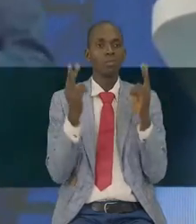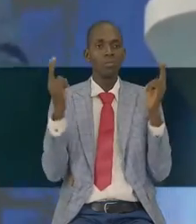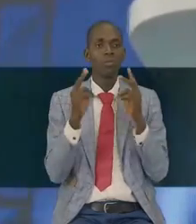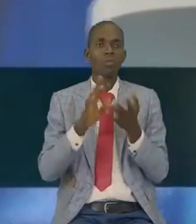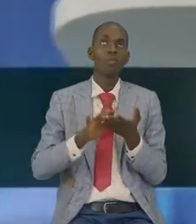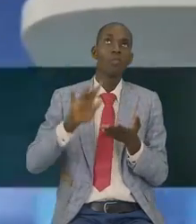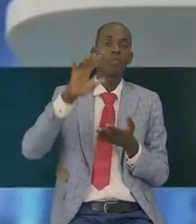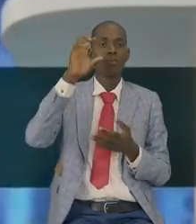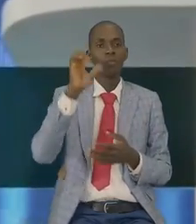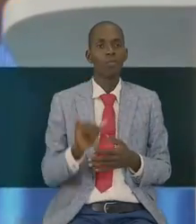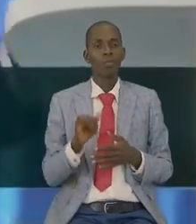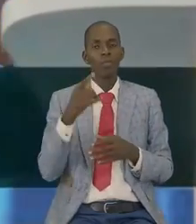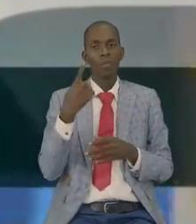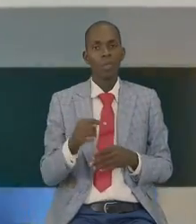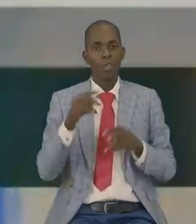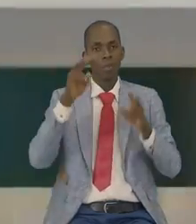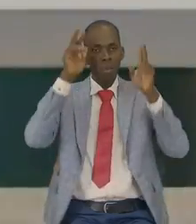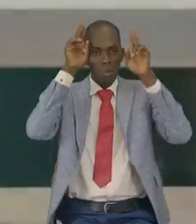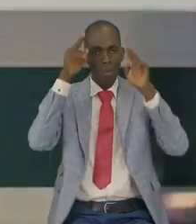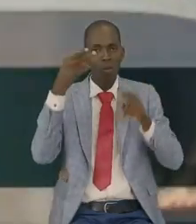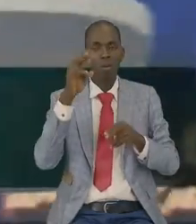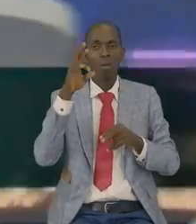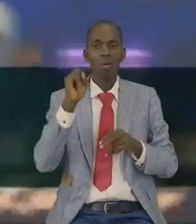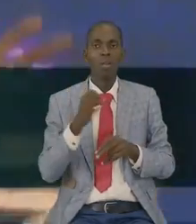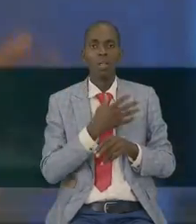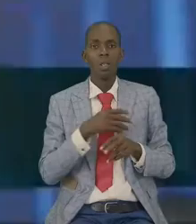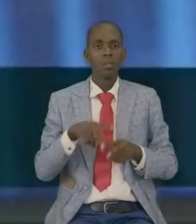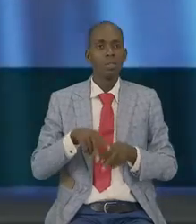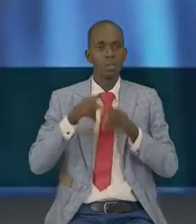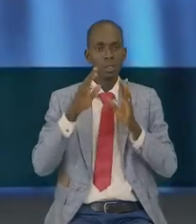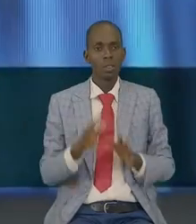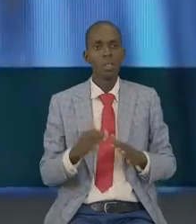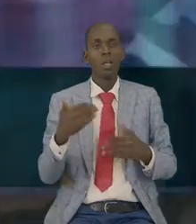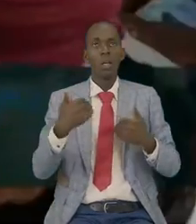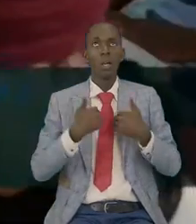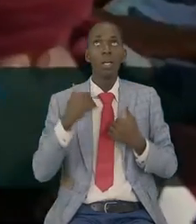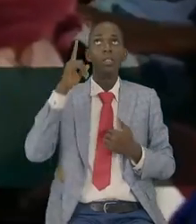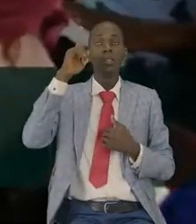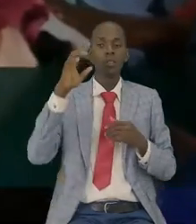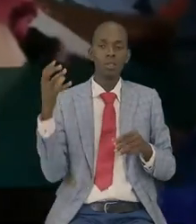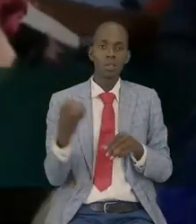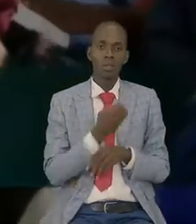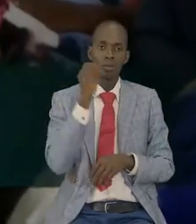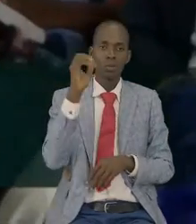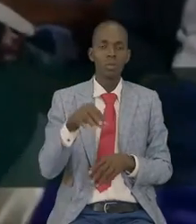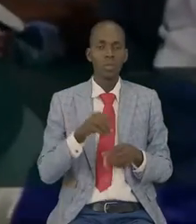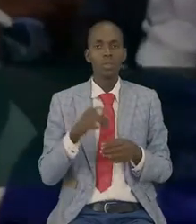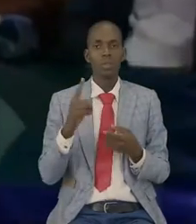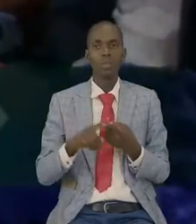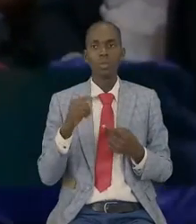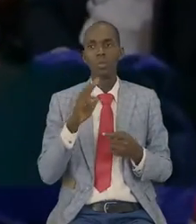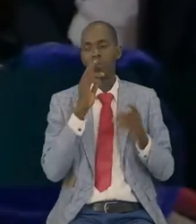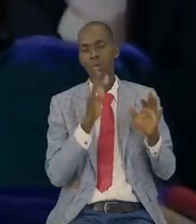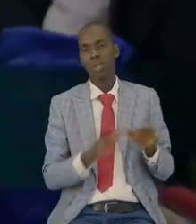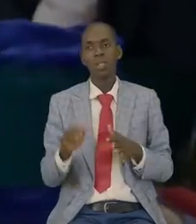The horse and his rider has he thrown into the sea." That's the